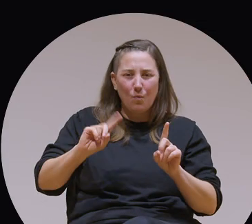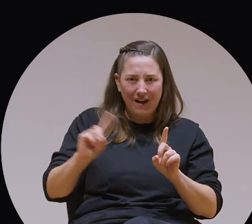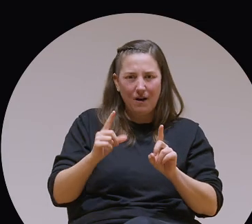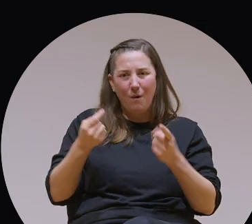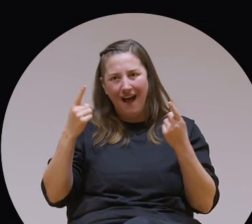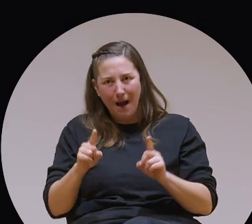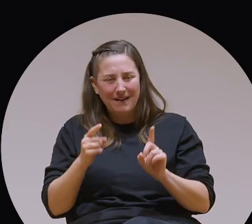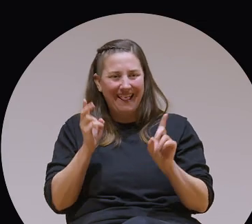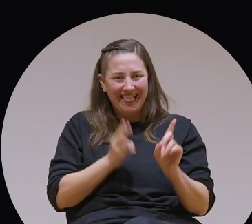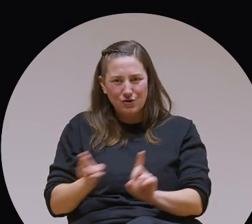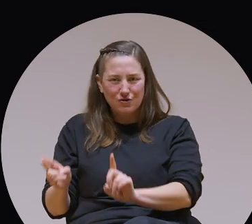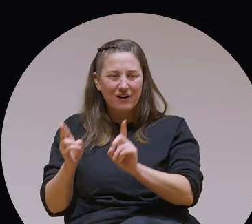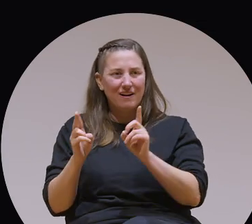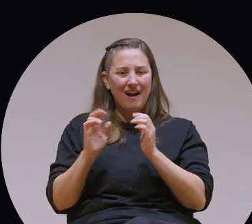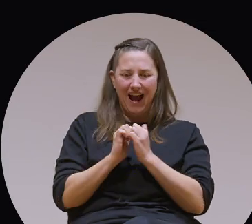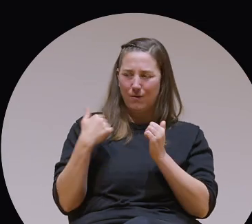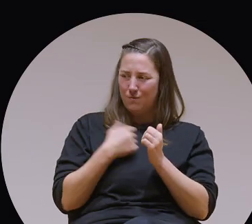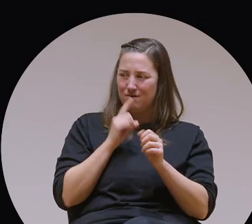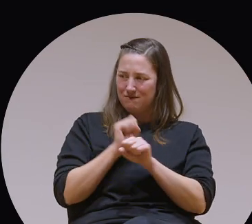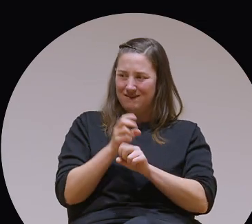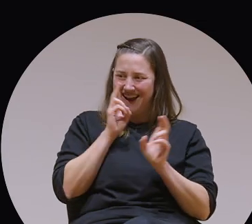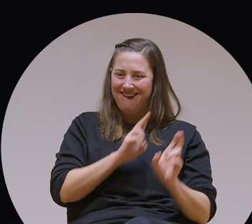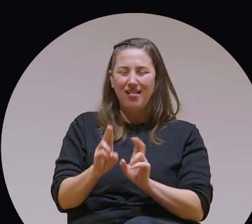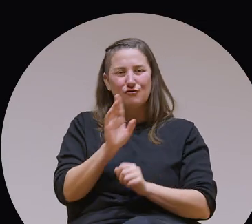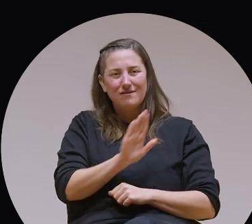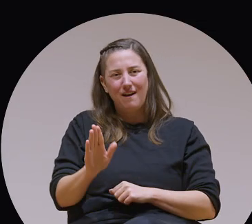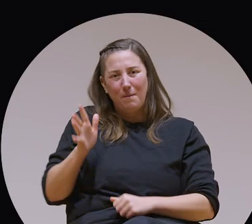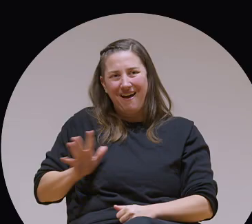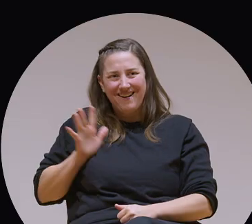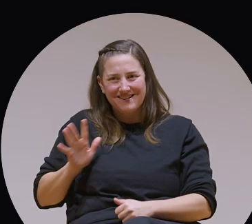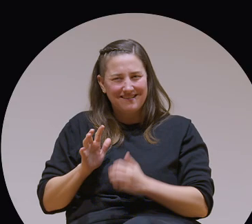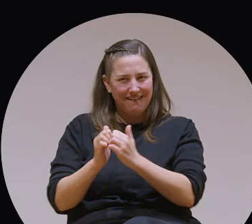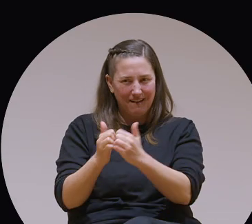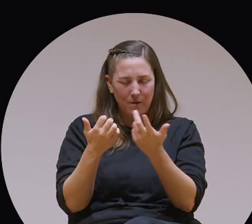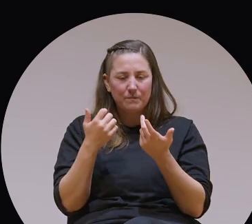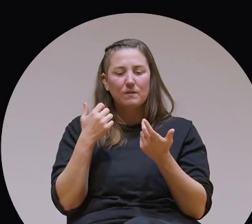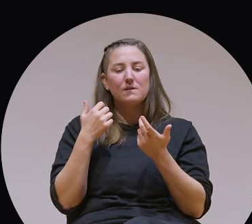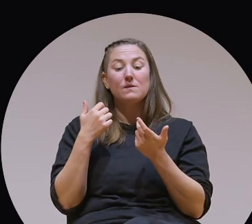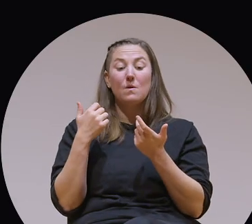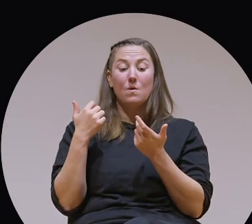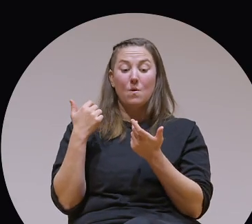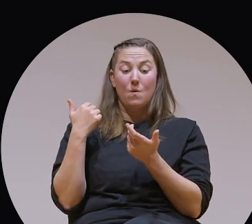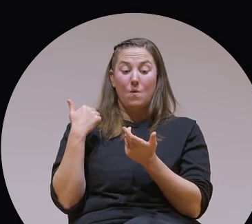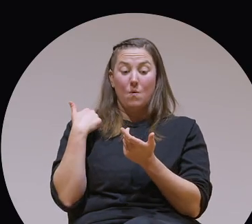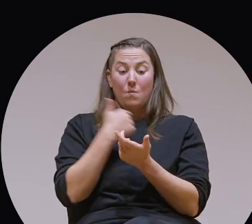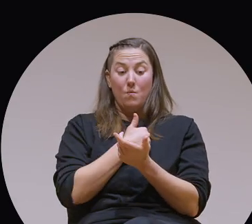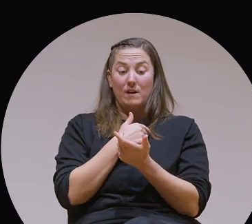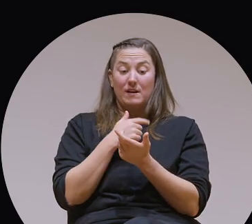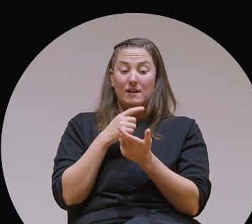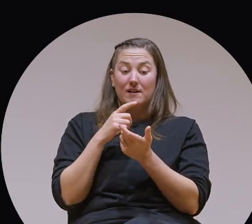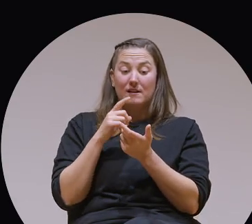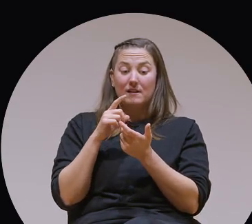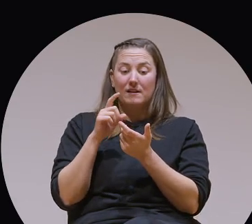here, and try and acknowledge their past. And I think this applies just as much to objects from non-European locations as to